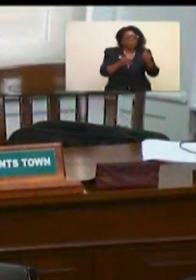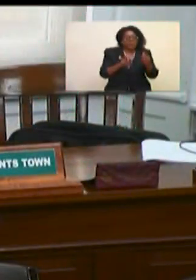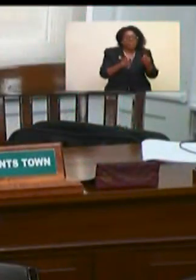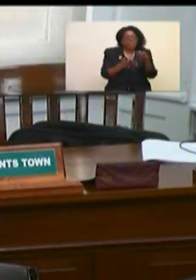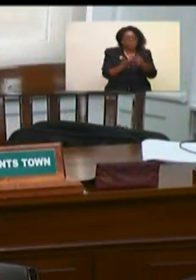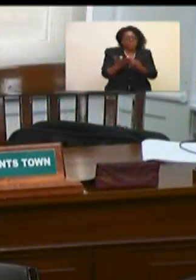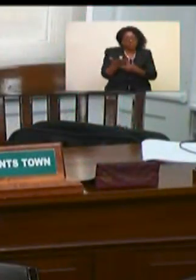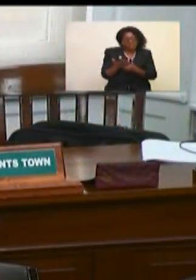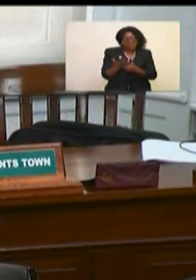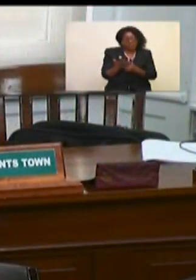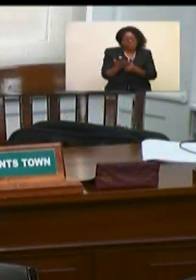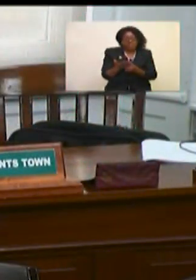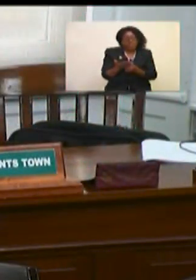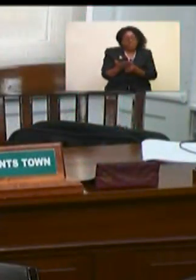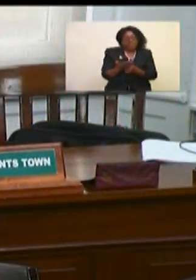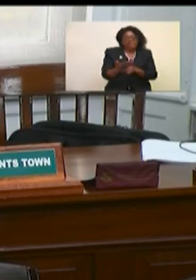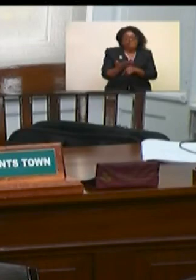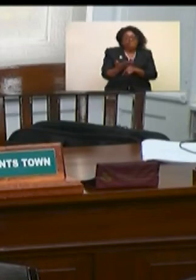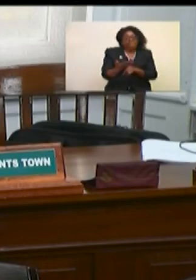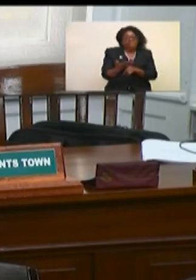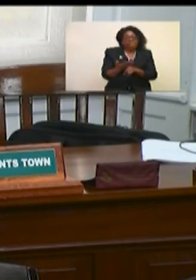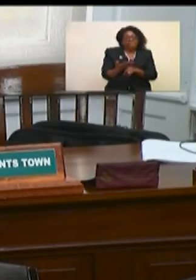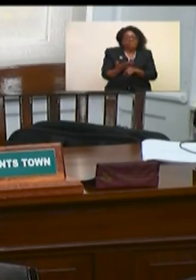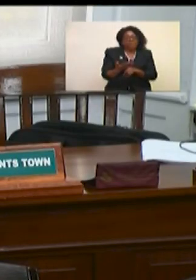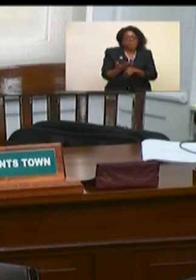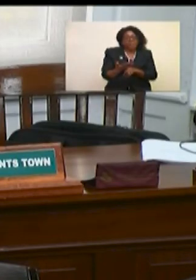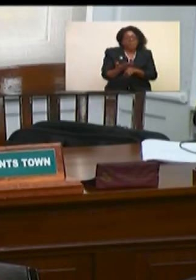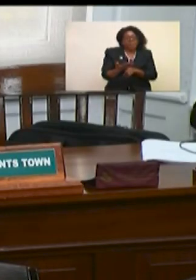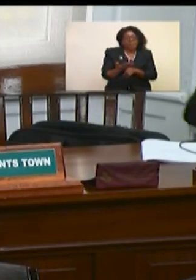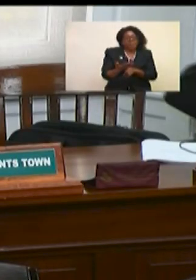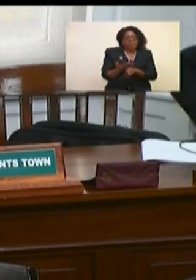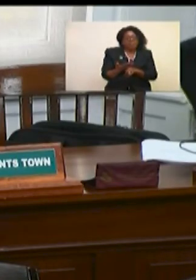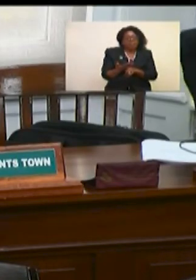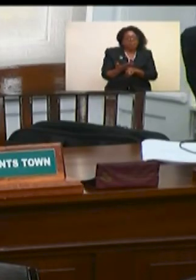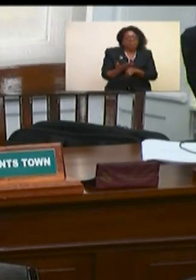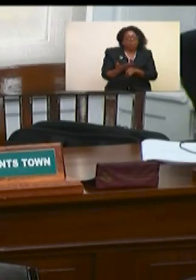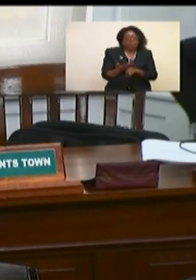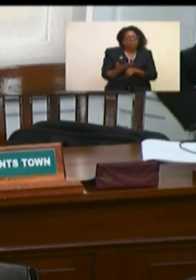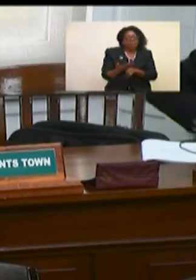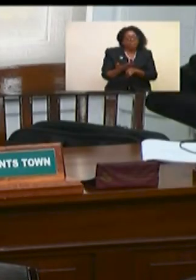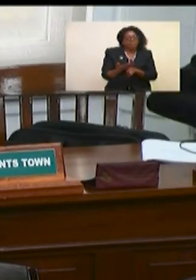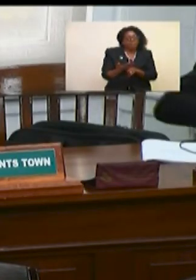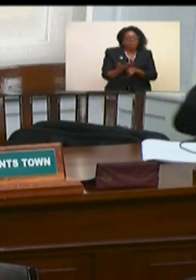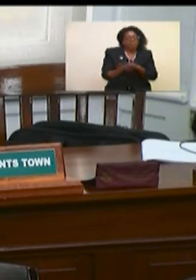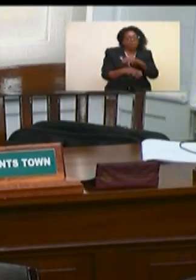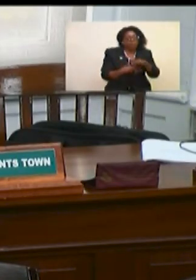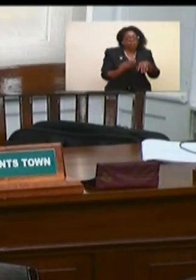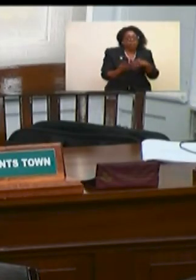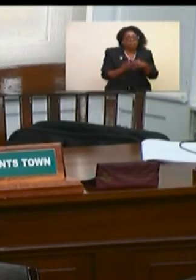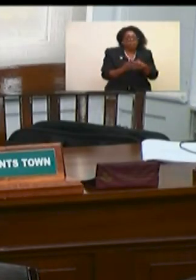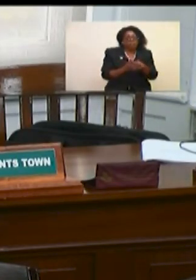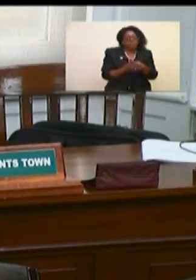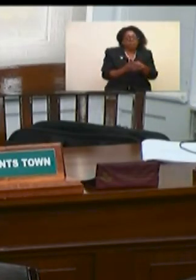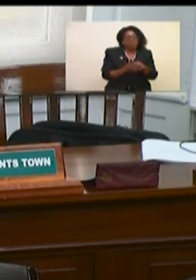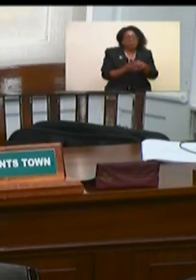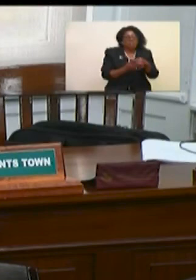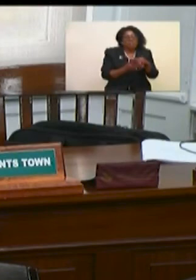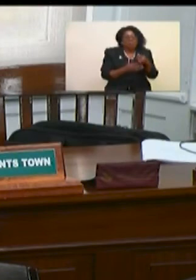be reported. That's what our understanding was, all the senior officials, finance and former policymakers.